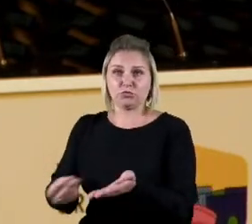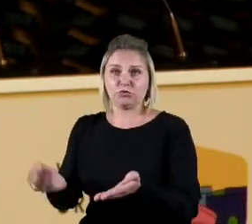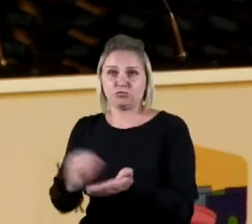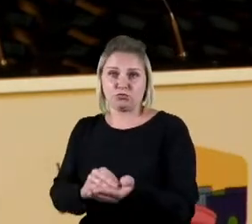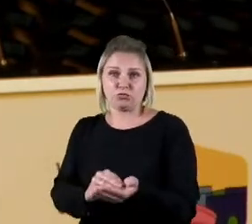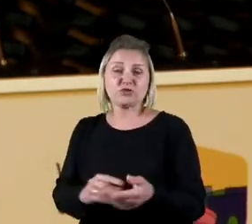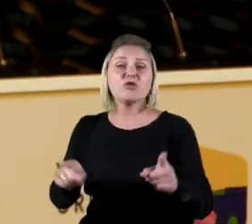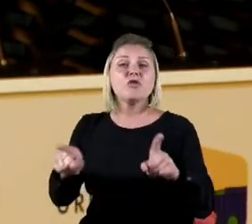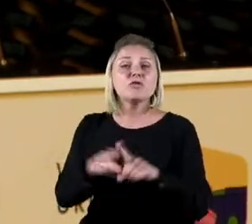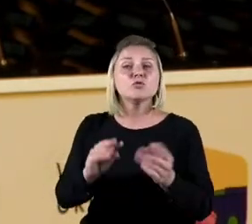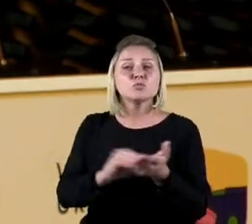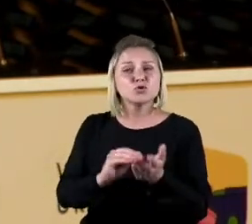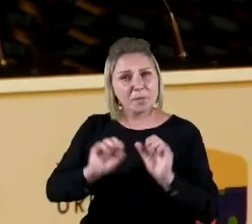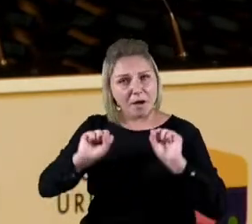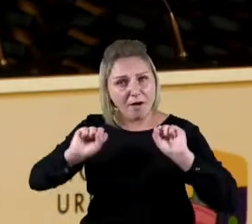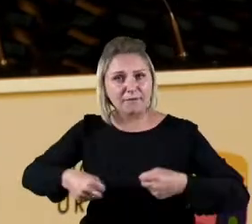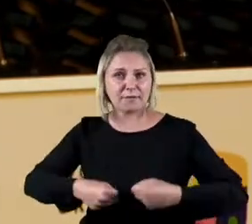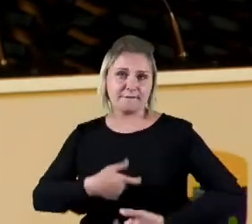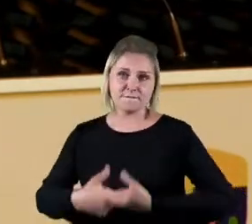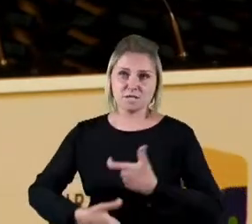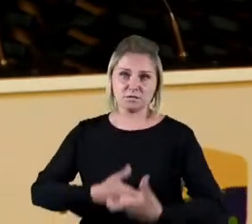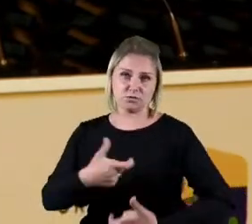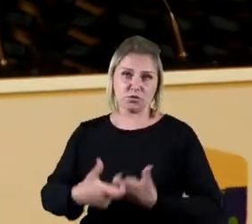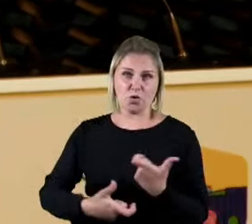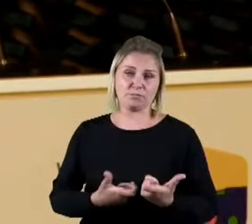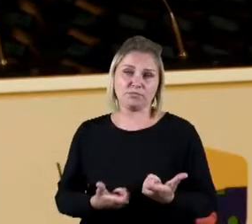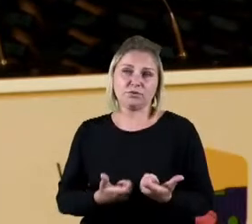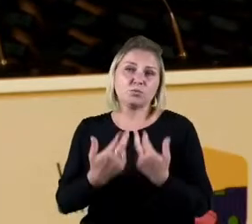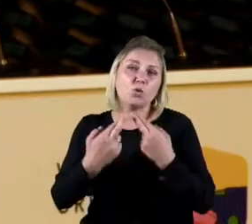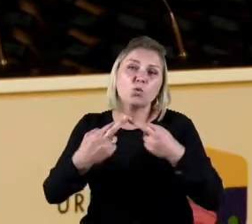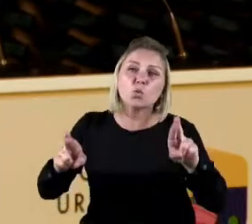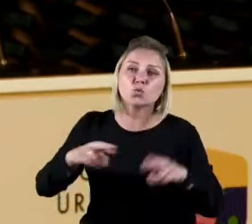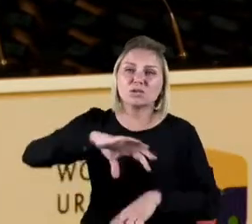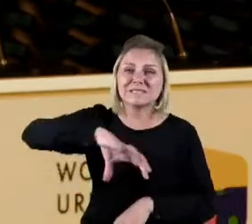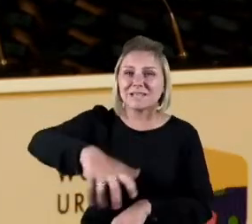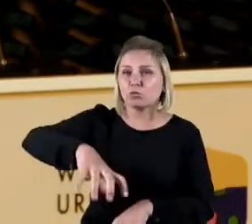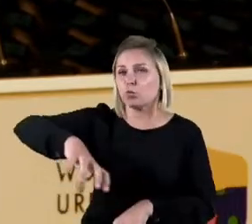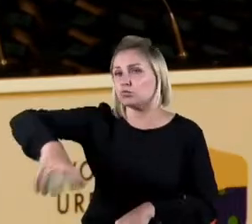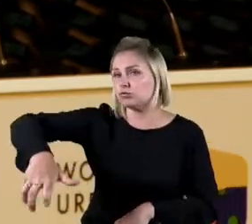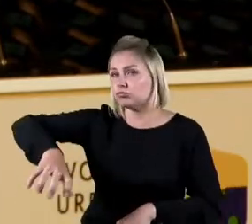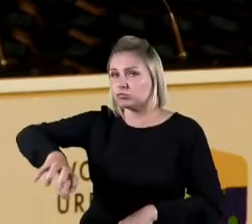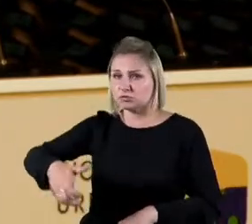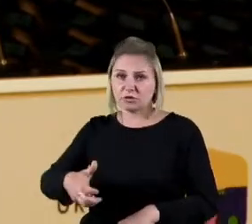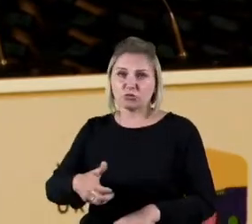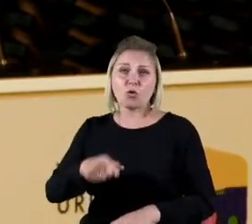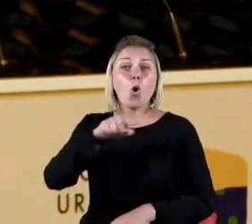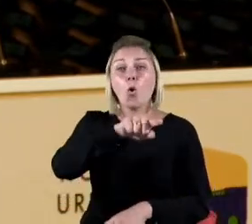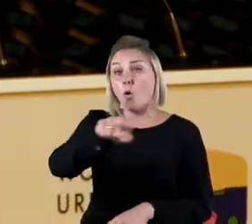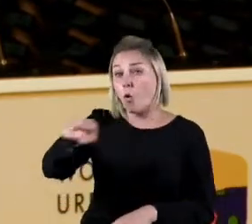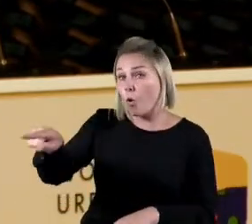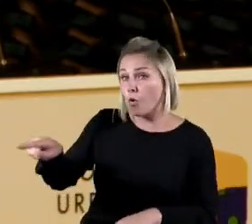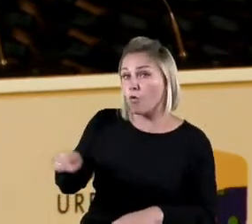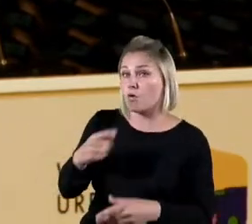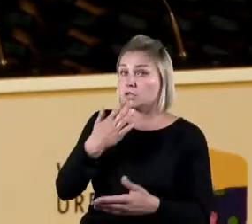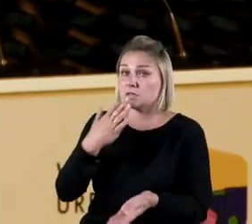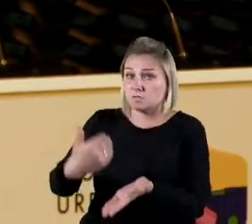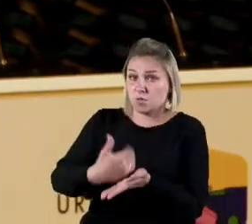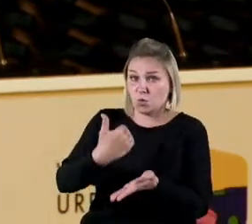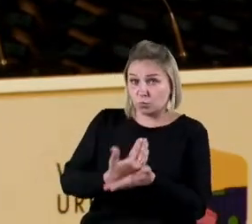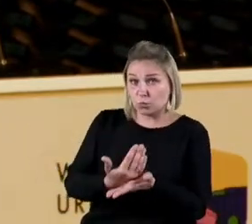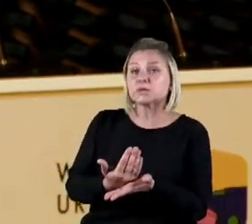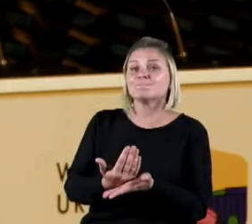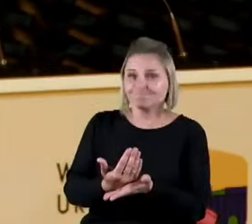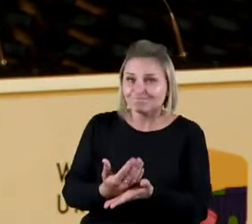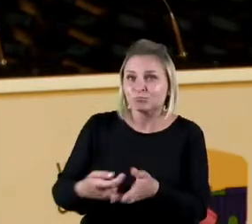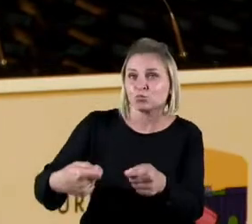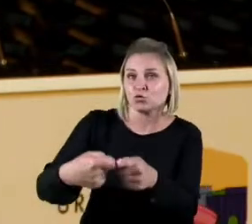of a diverse set of sectors and stakeholders to make it more people-centered and less of an exercise by